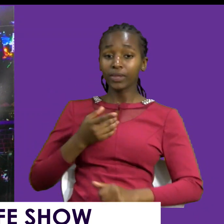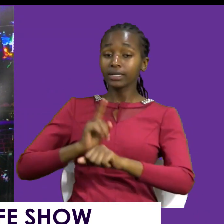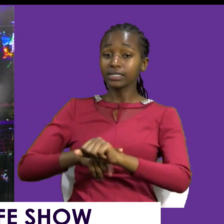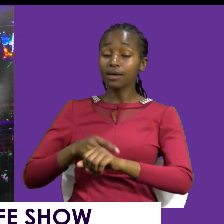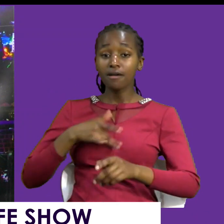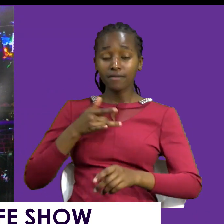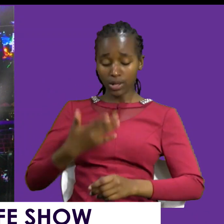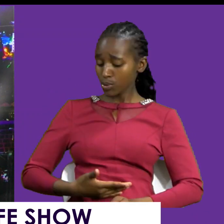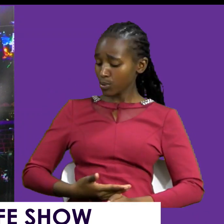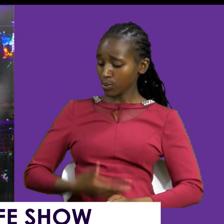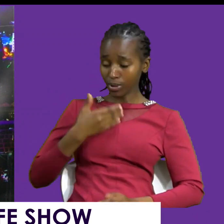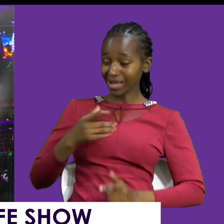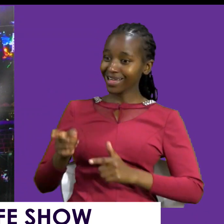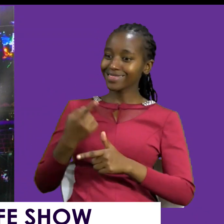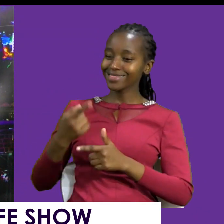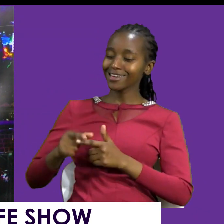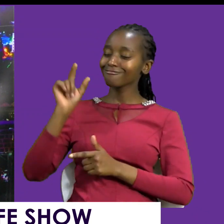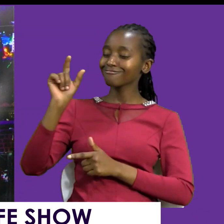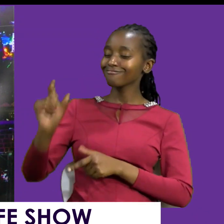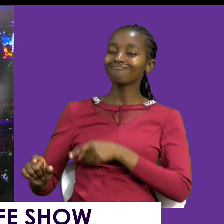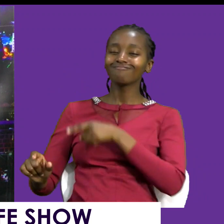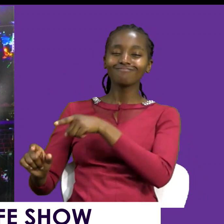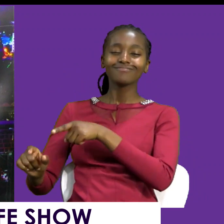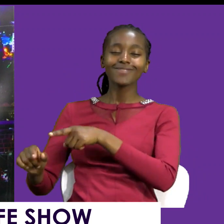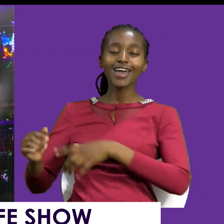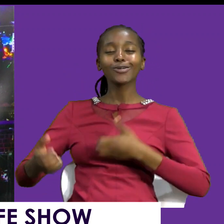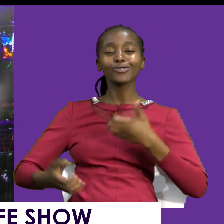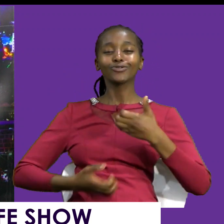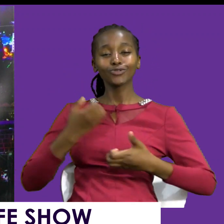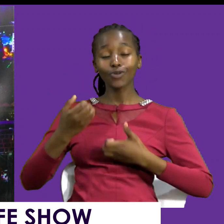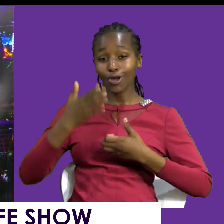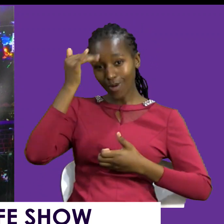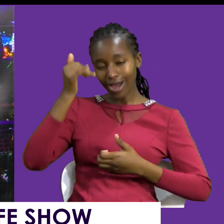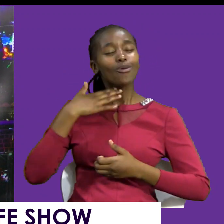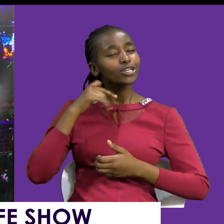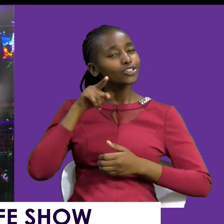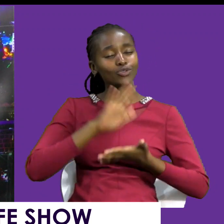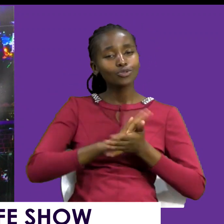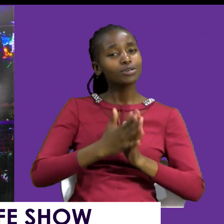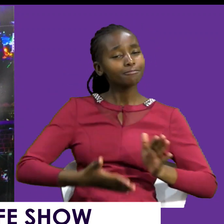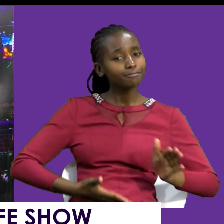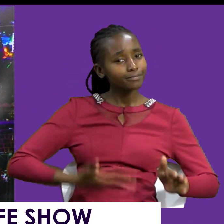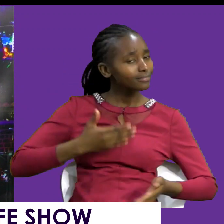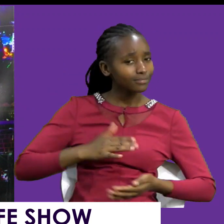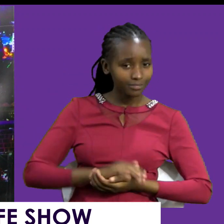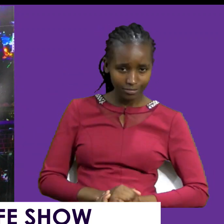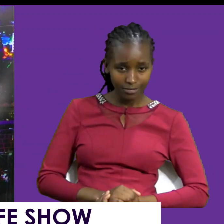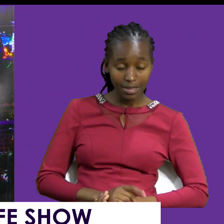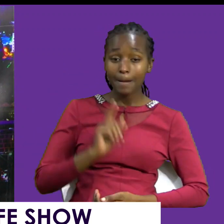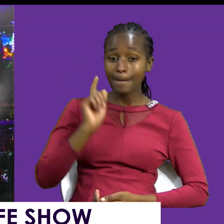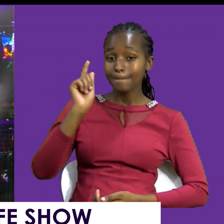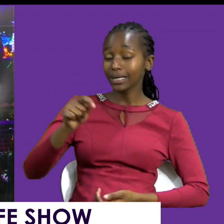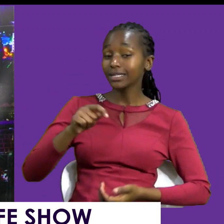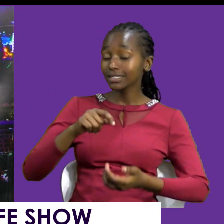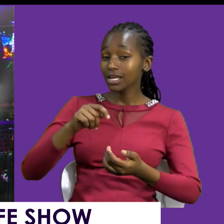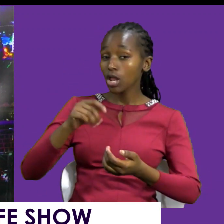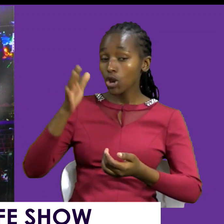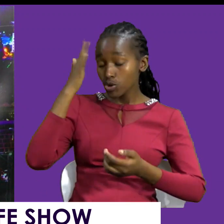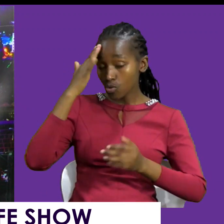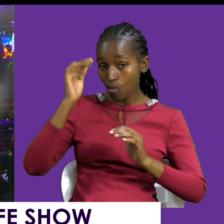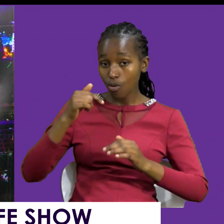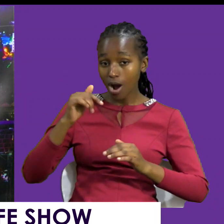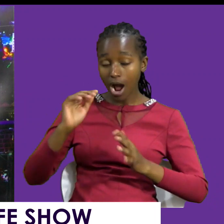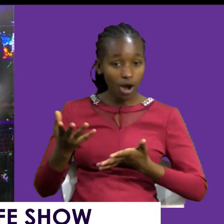fall right in the hands of your projector. You fall right in the hands of your manipulator. You should learn how to deal